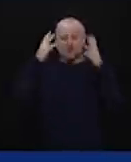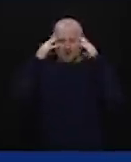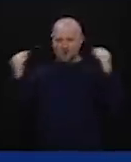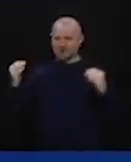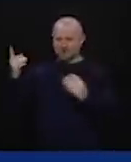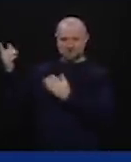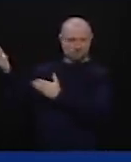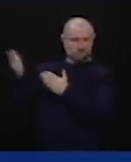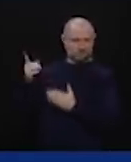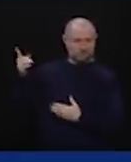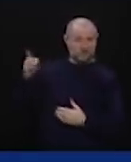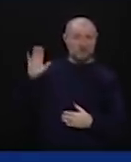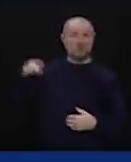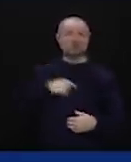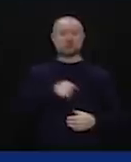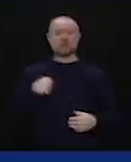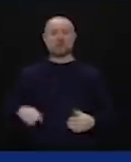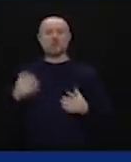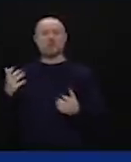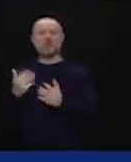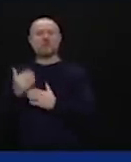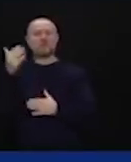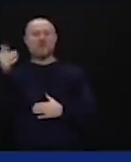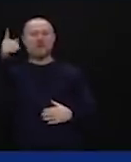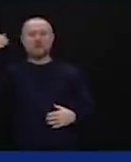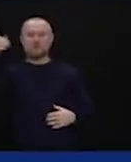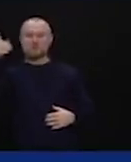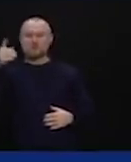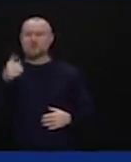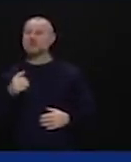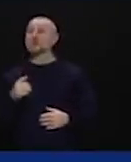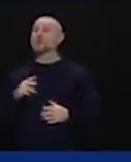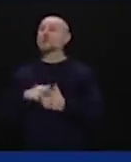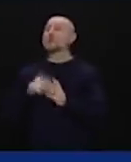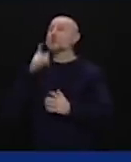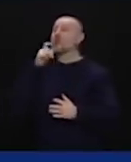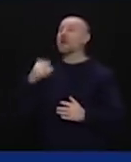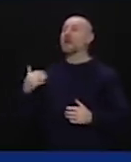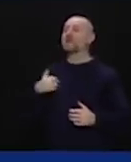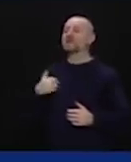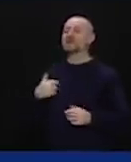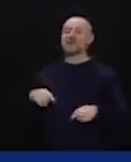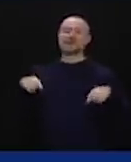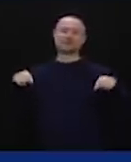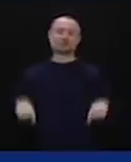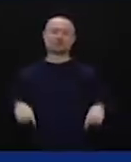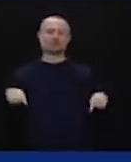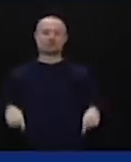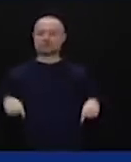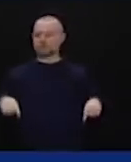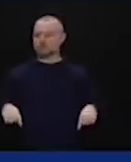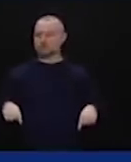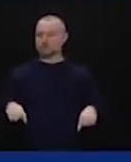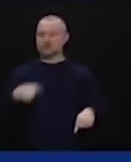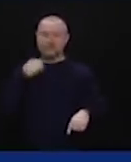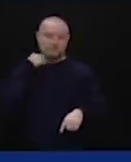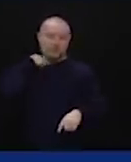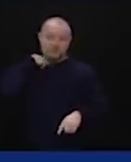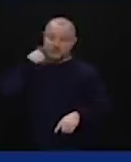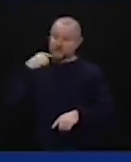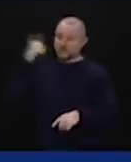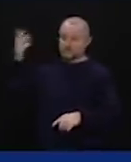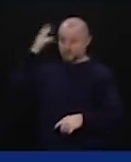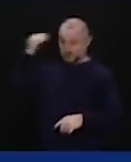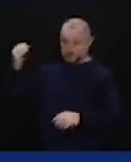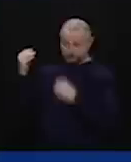the Chinese are eager to get it. But guess who has it already here? And we're telling the Dutch, actually, as a government policy,